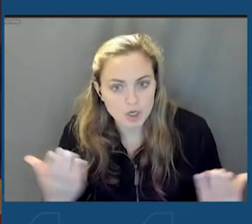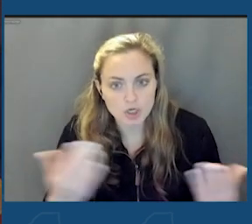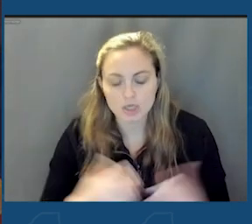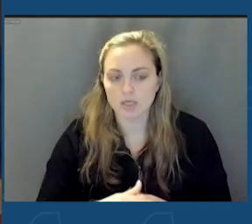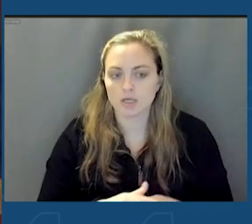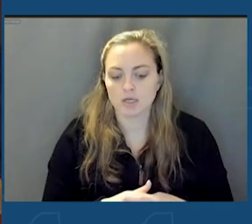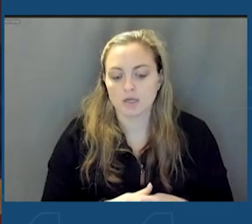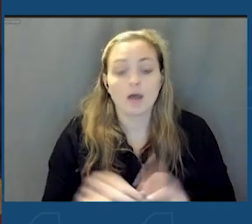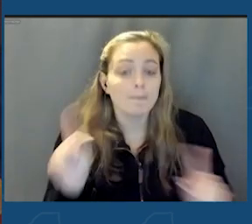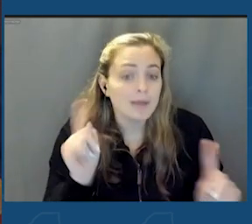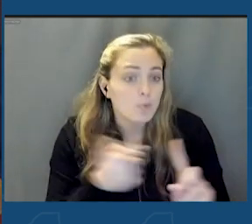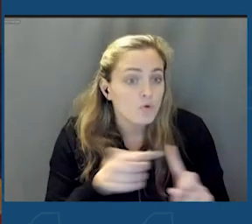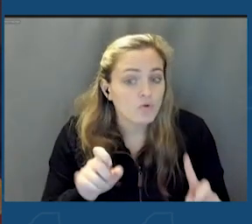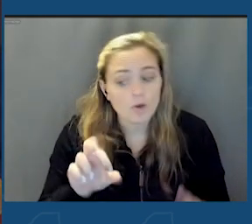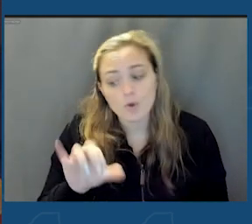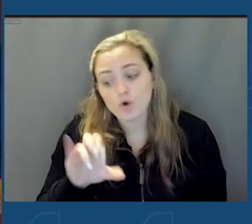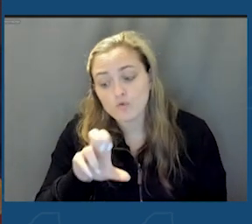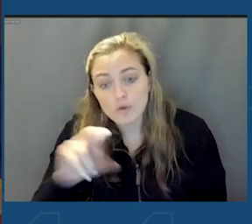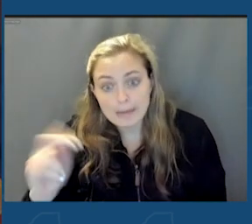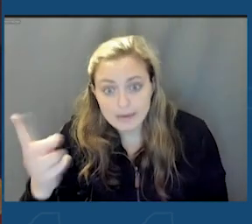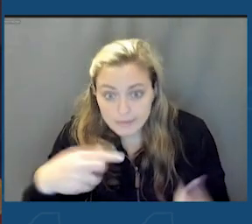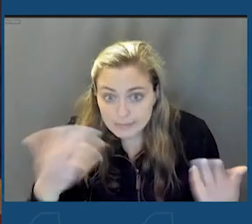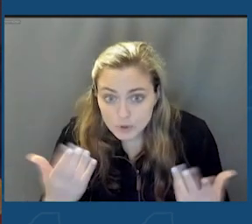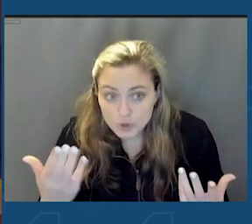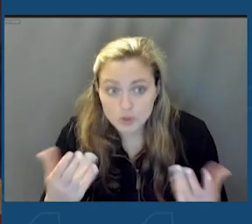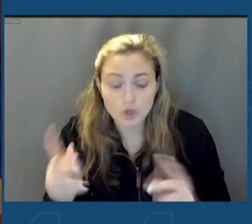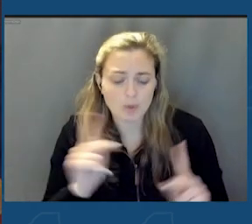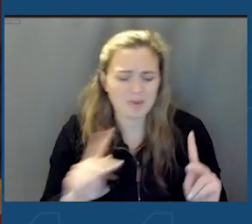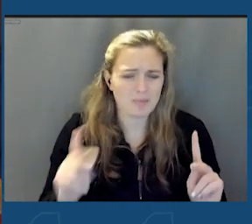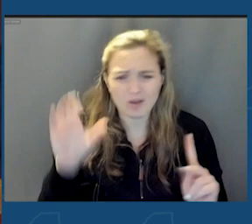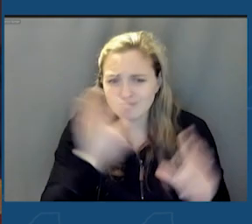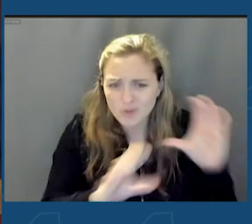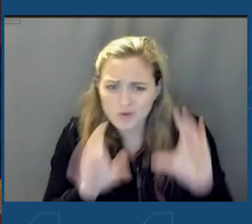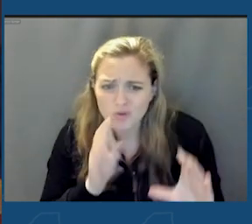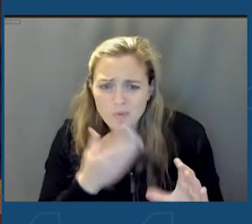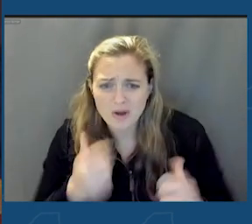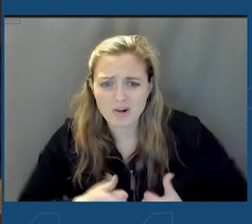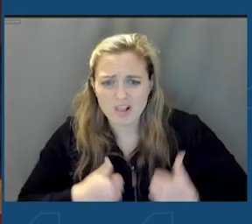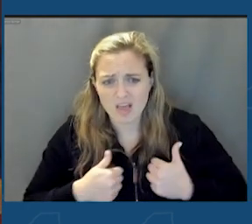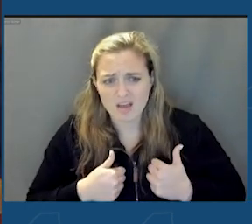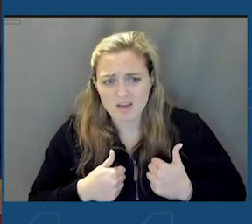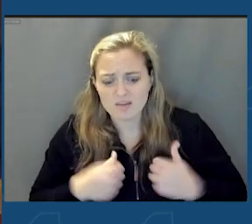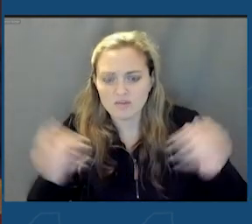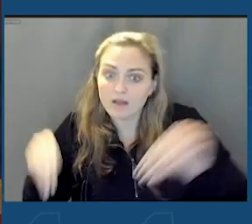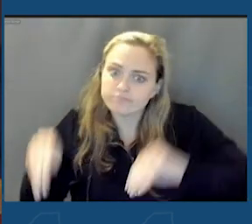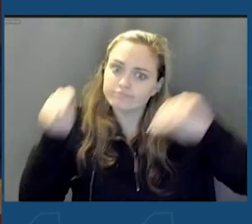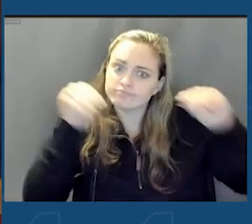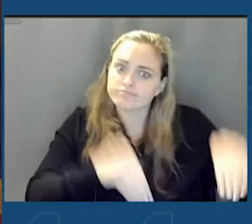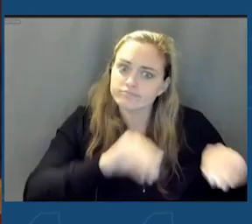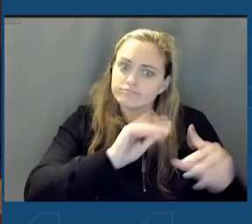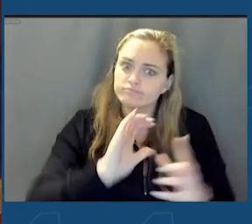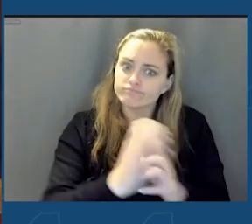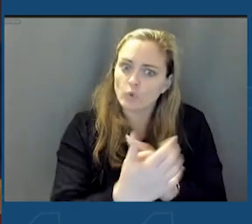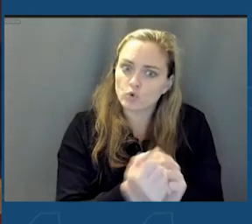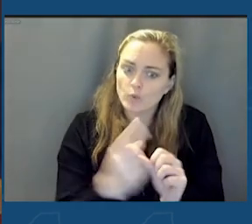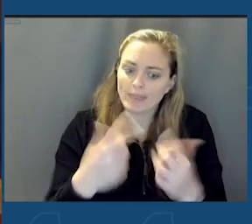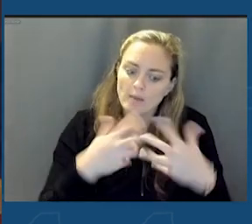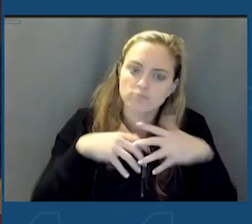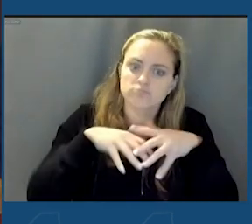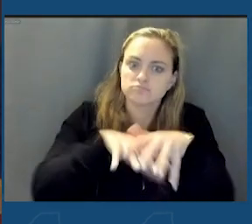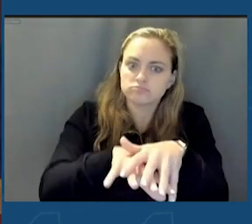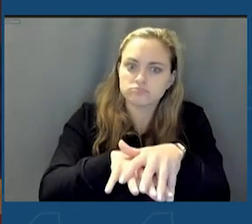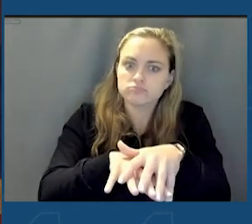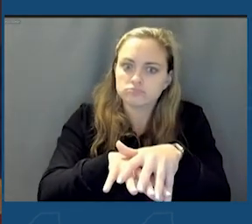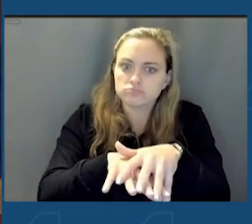people from the Caribbean came here, people in search of a better life. And they all brought their culture to this melting pot.